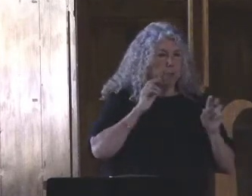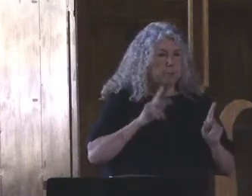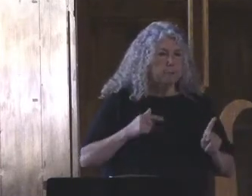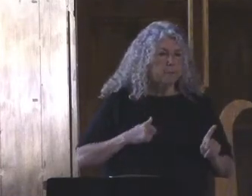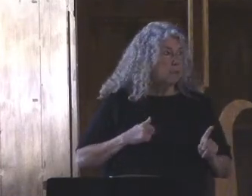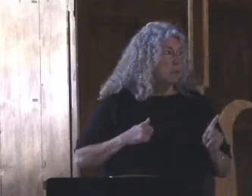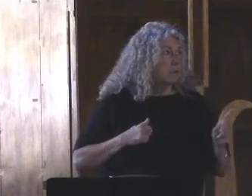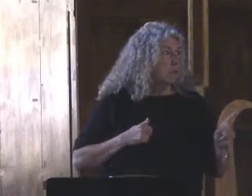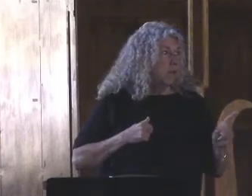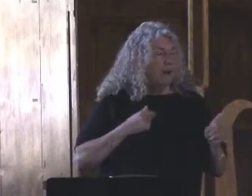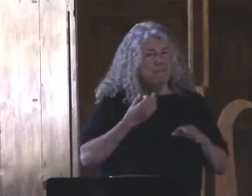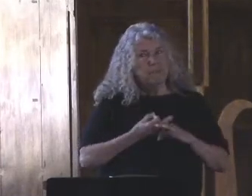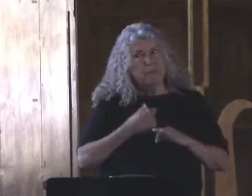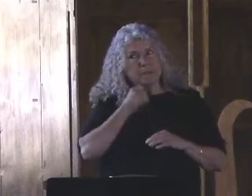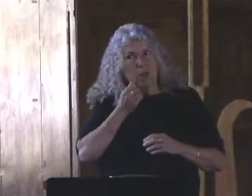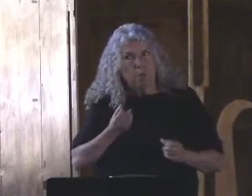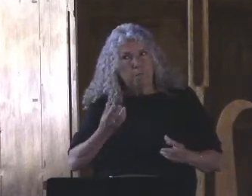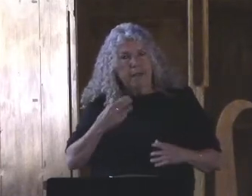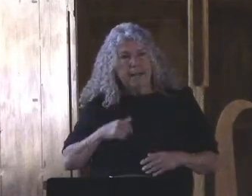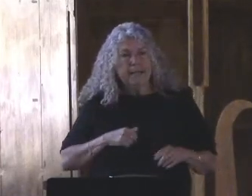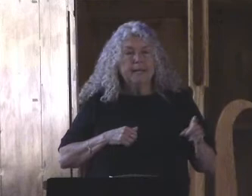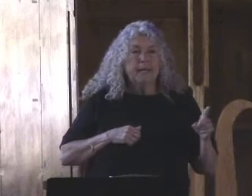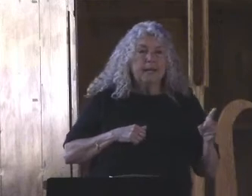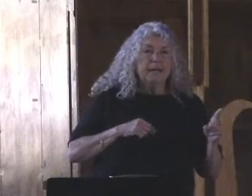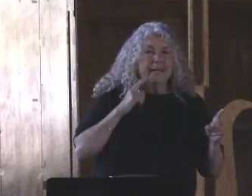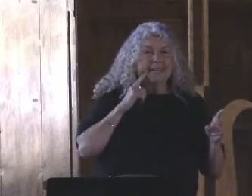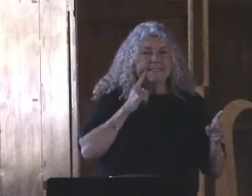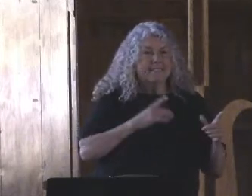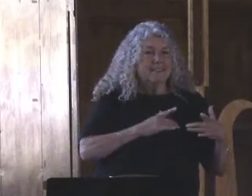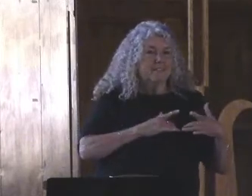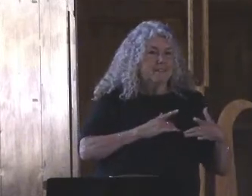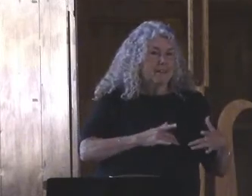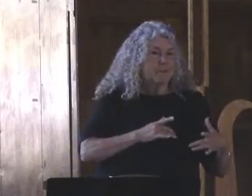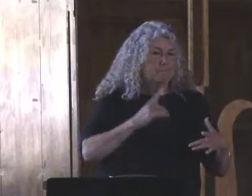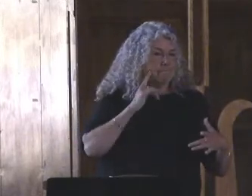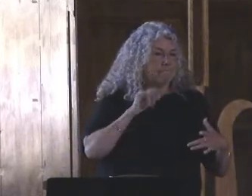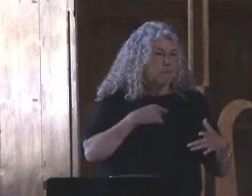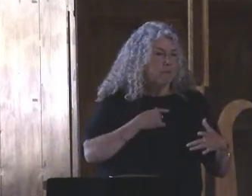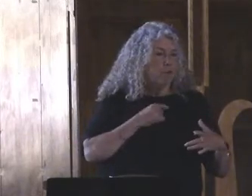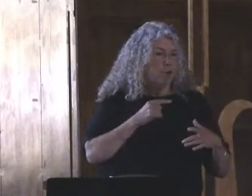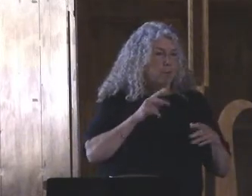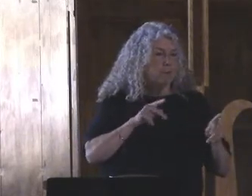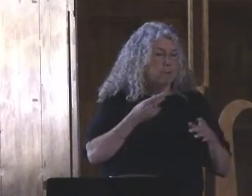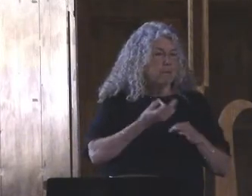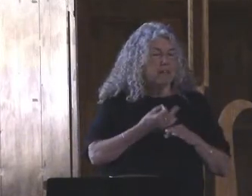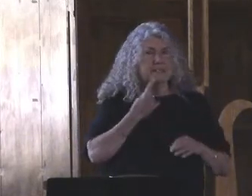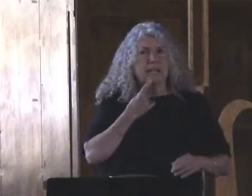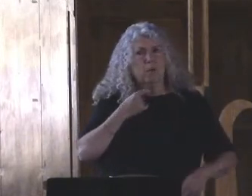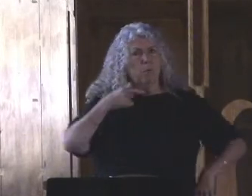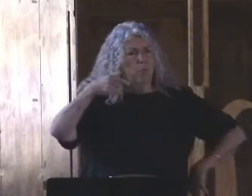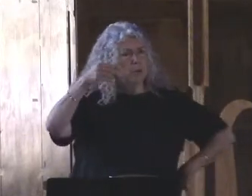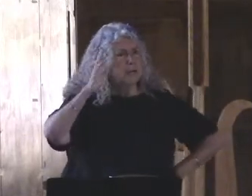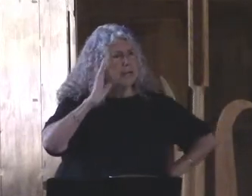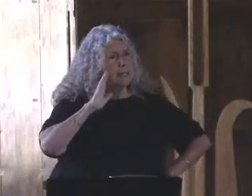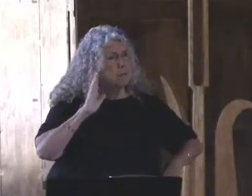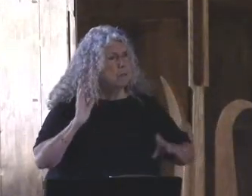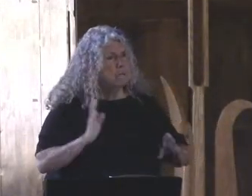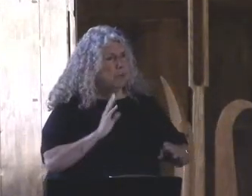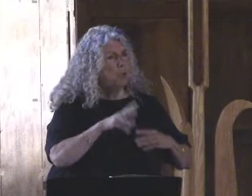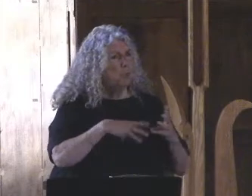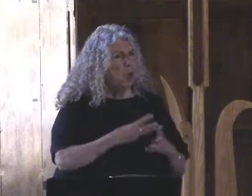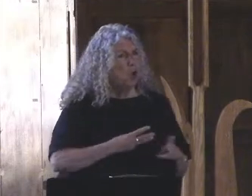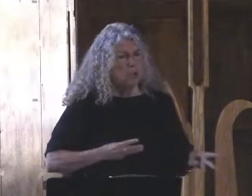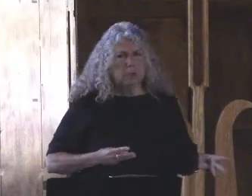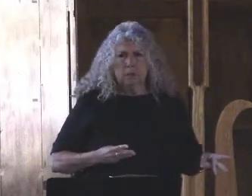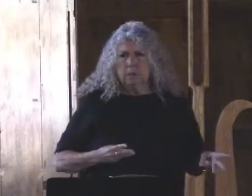people of faith, maybe not so many of us in this room, but there can be a temptation for people of faith to say, well, God has a plan for the